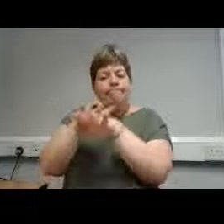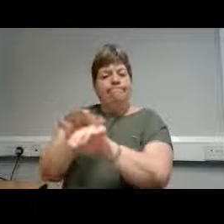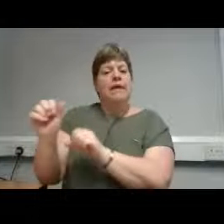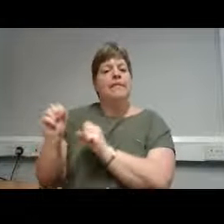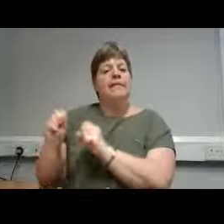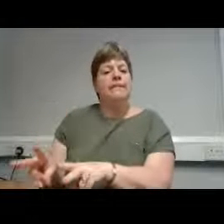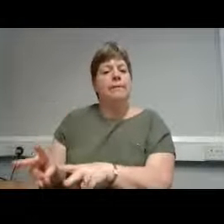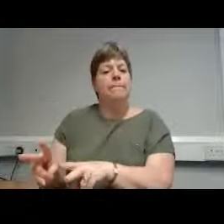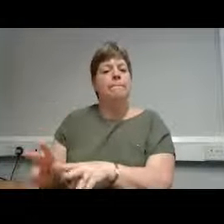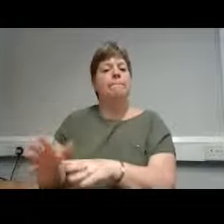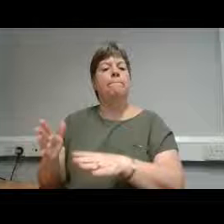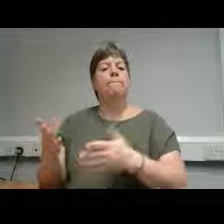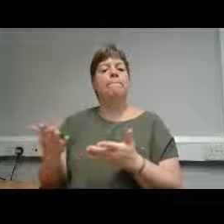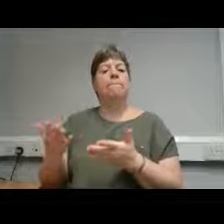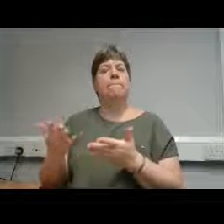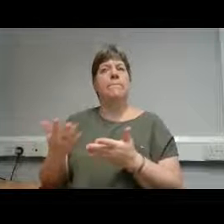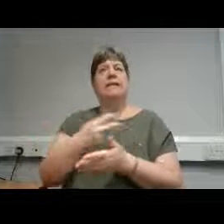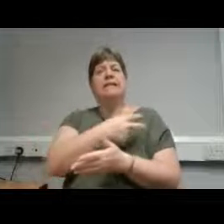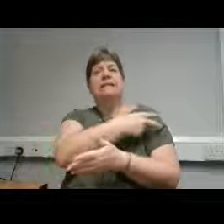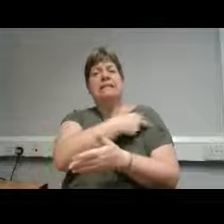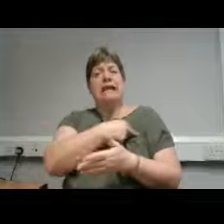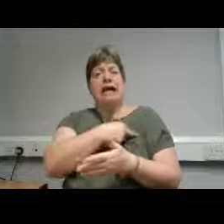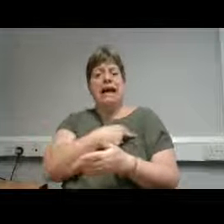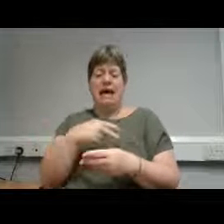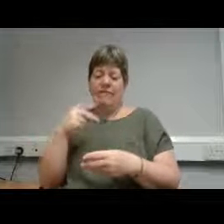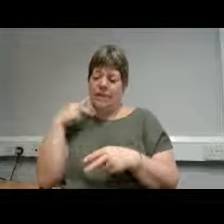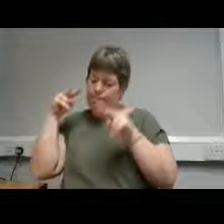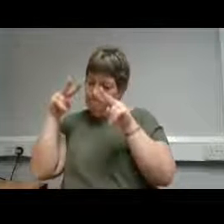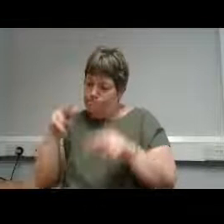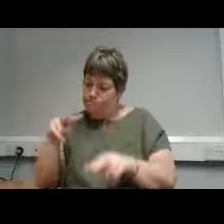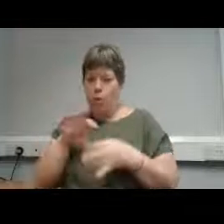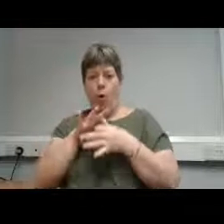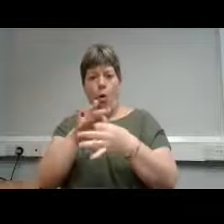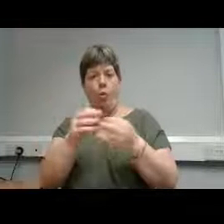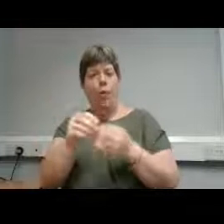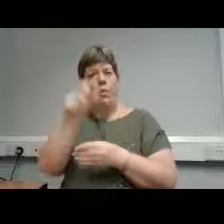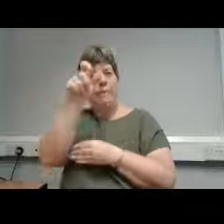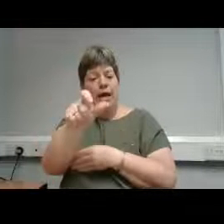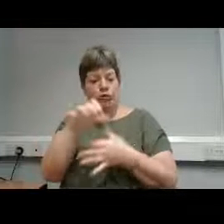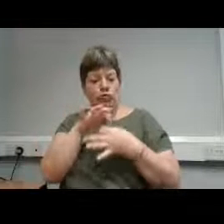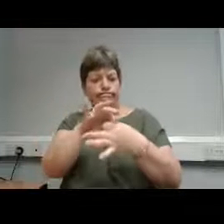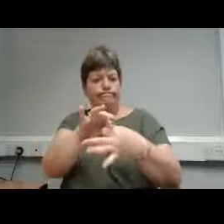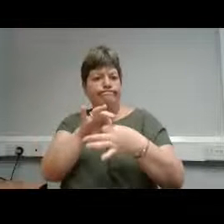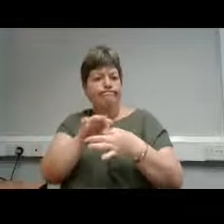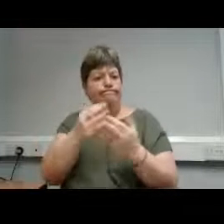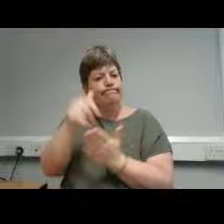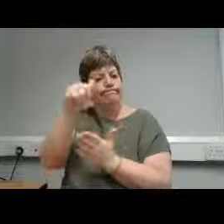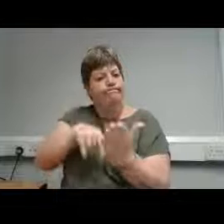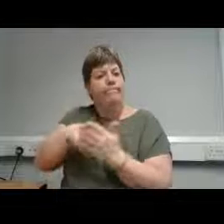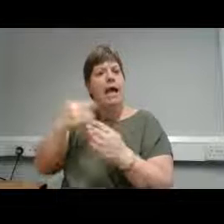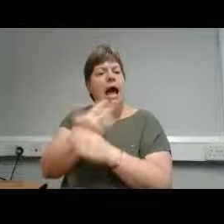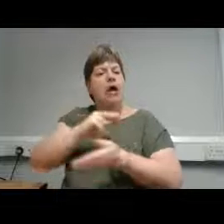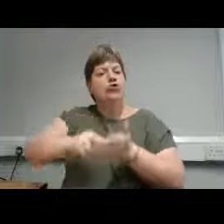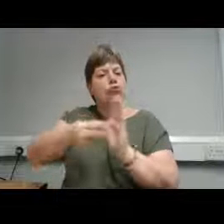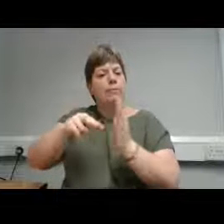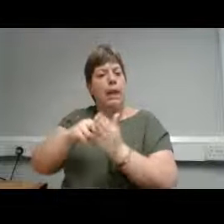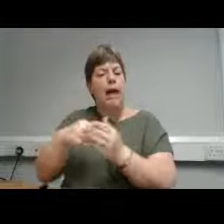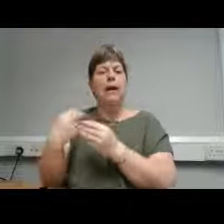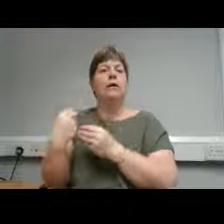system, that staff can work with a patient on, and then that person can take